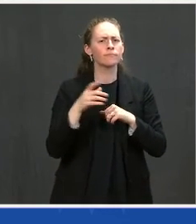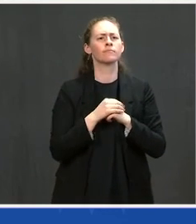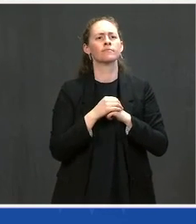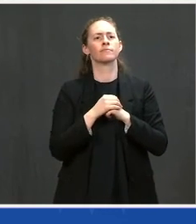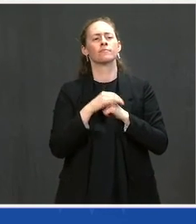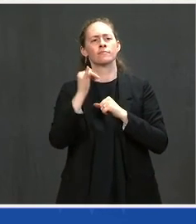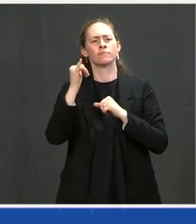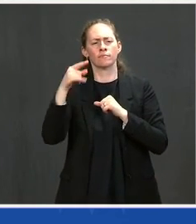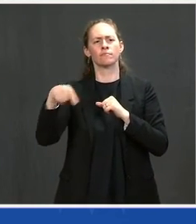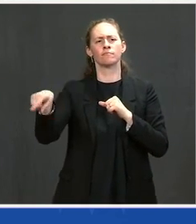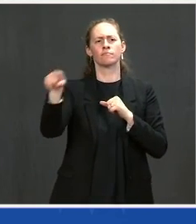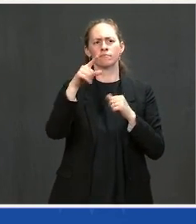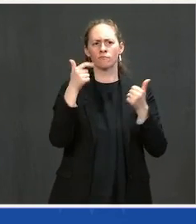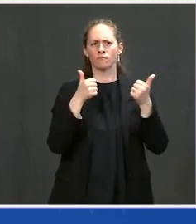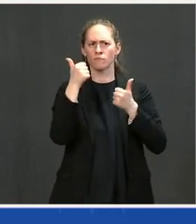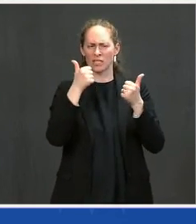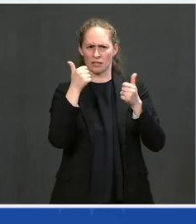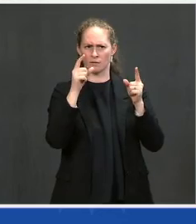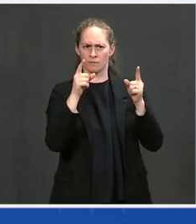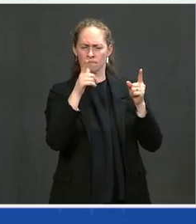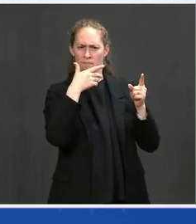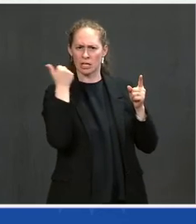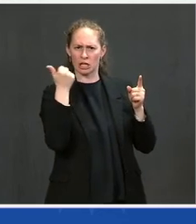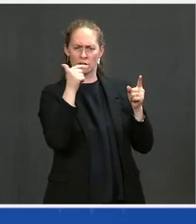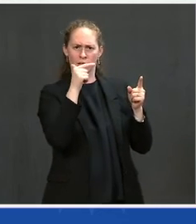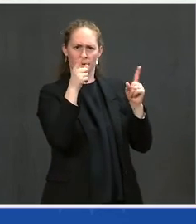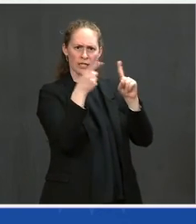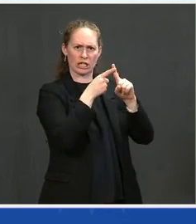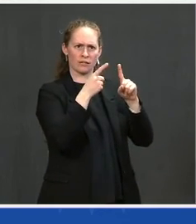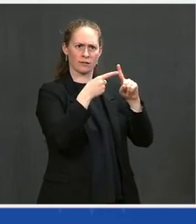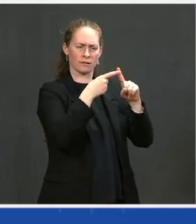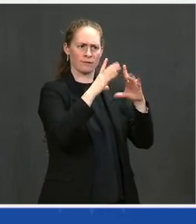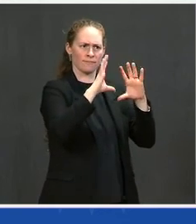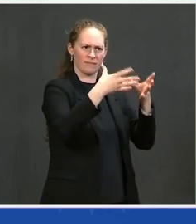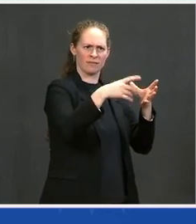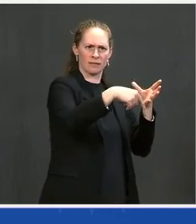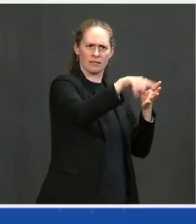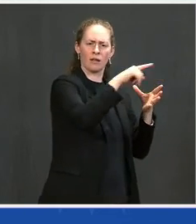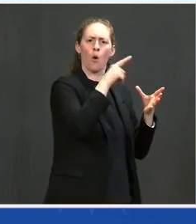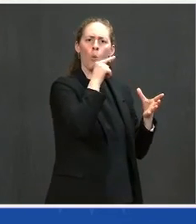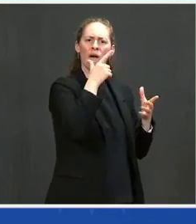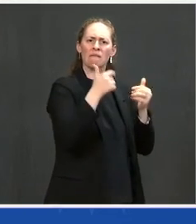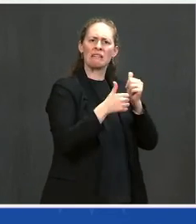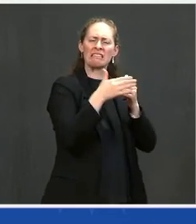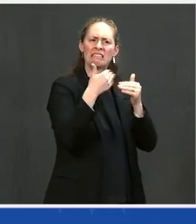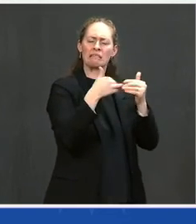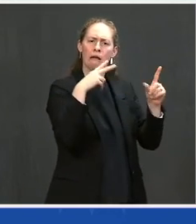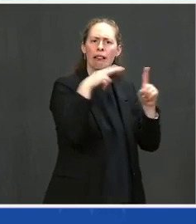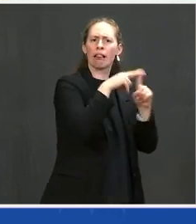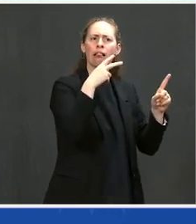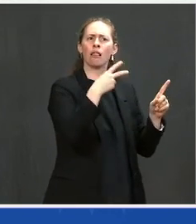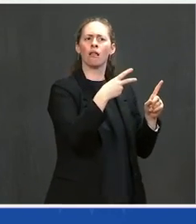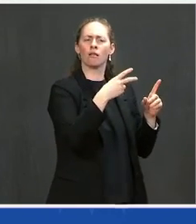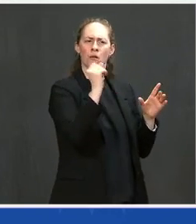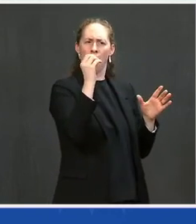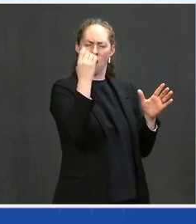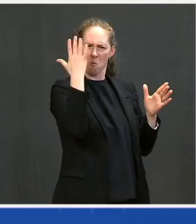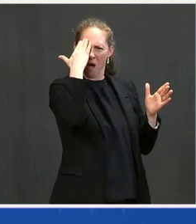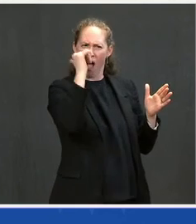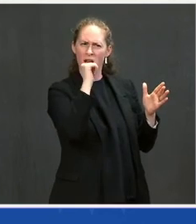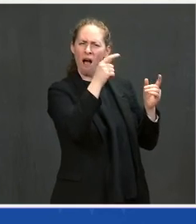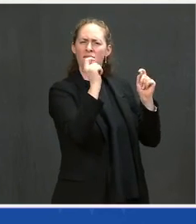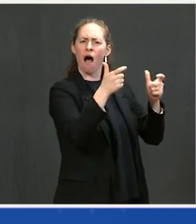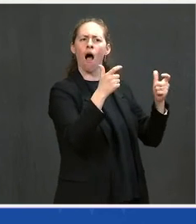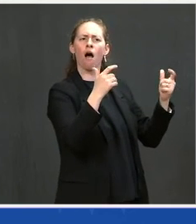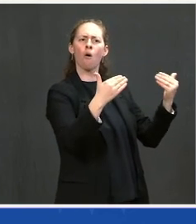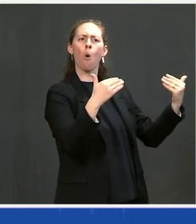immediately. But there's no reason why in the next month as people cross the border, that phone call can't be made in the first 48 hours and